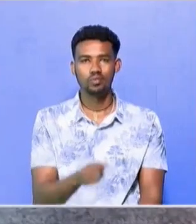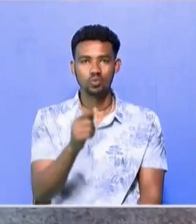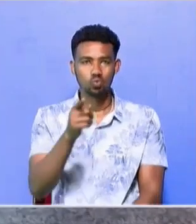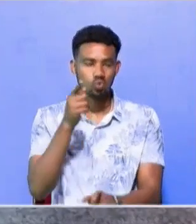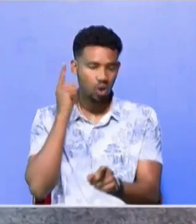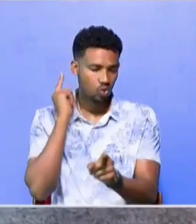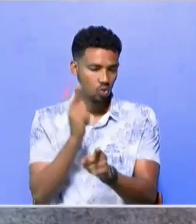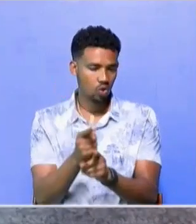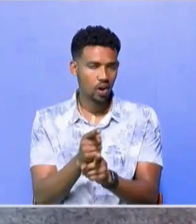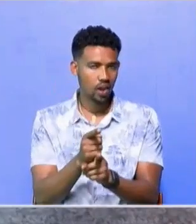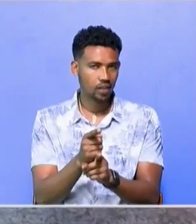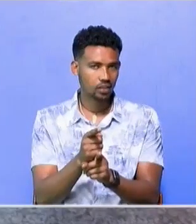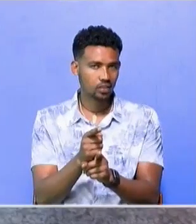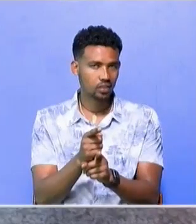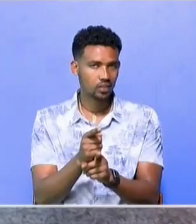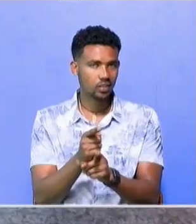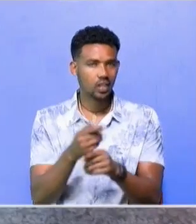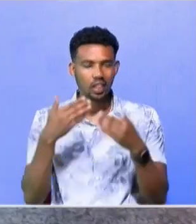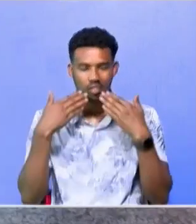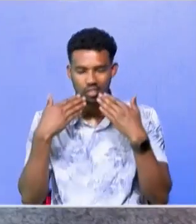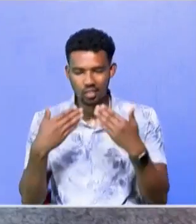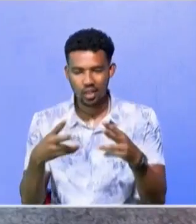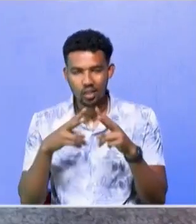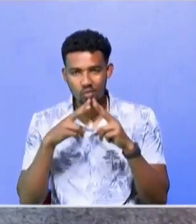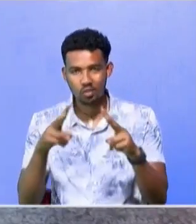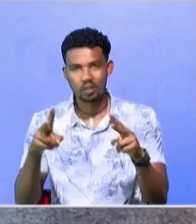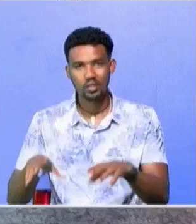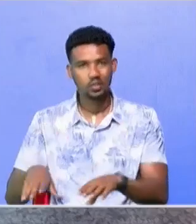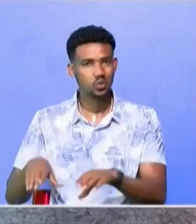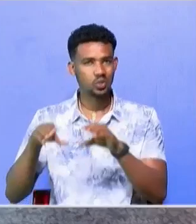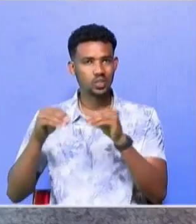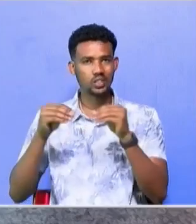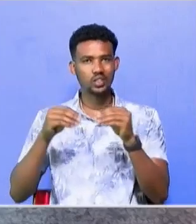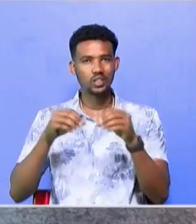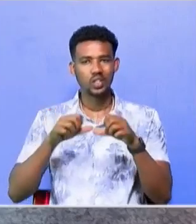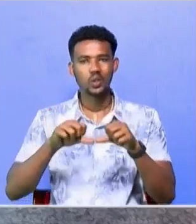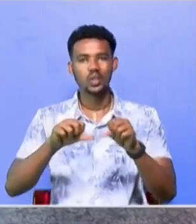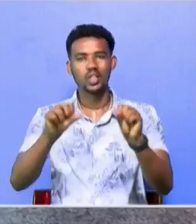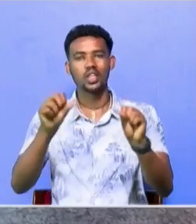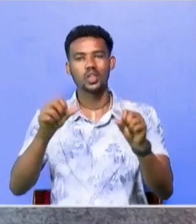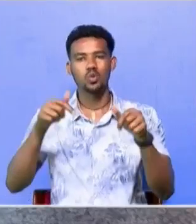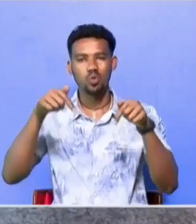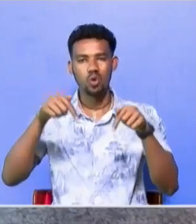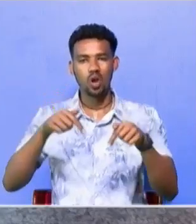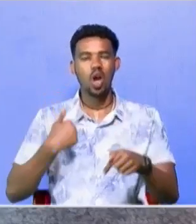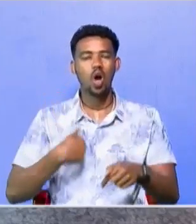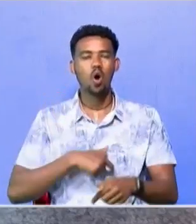you are correct. Thank you very much, students. Let us continue our lesson.